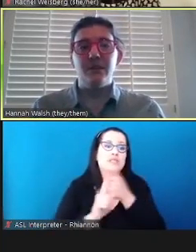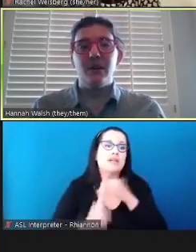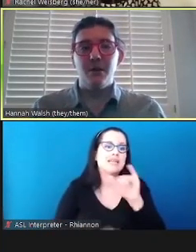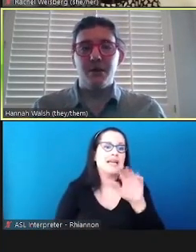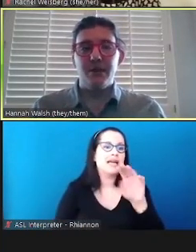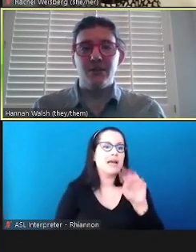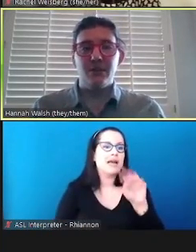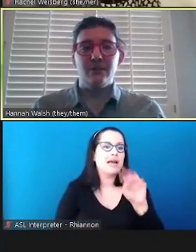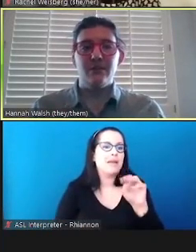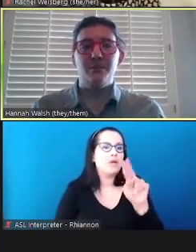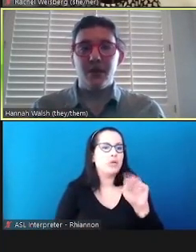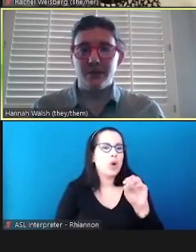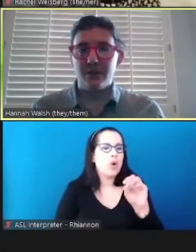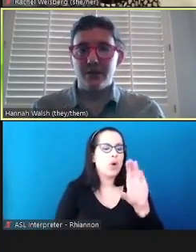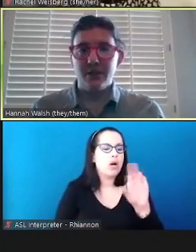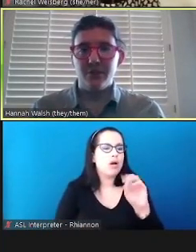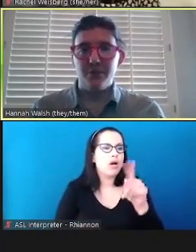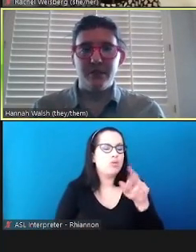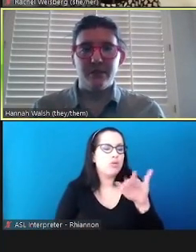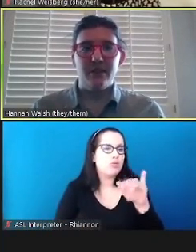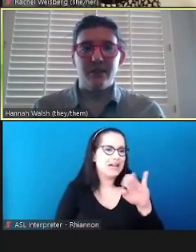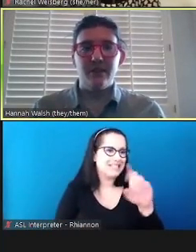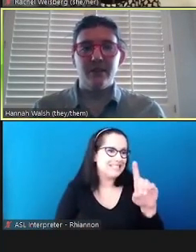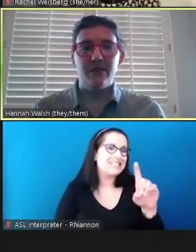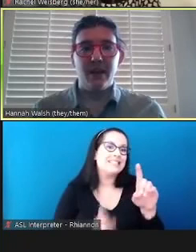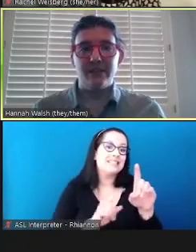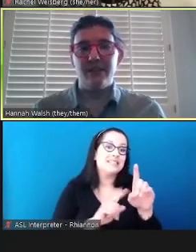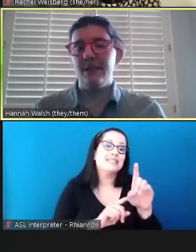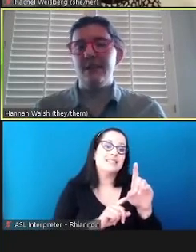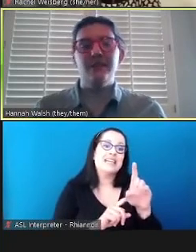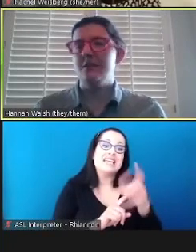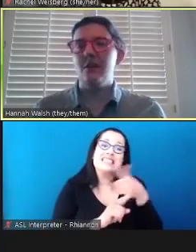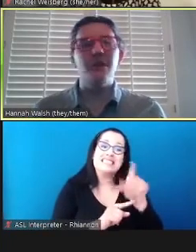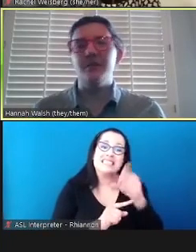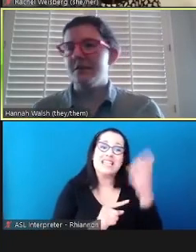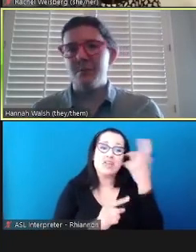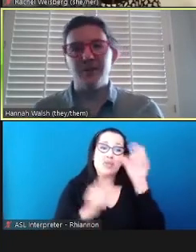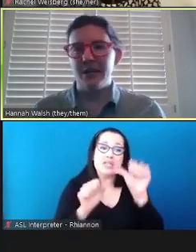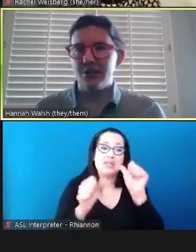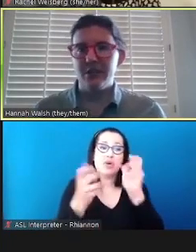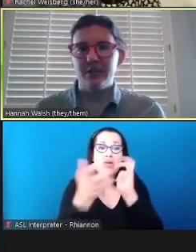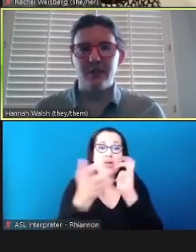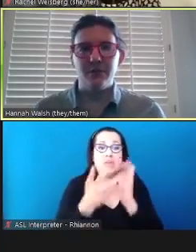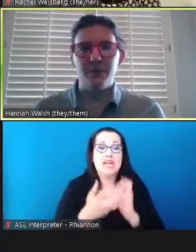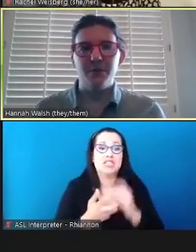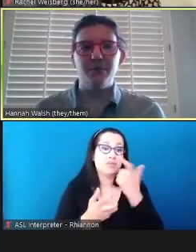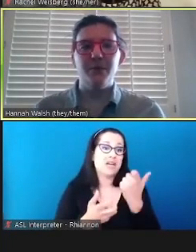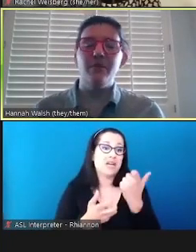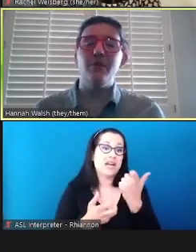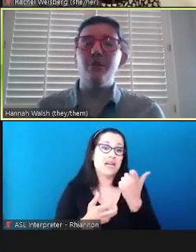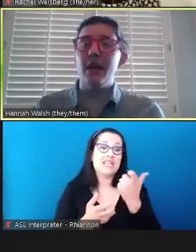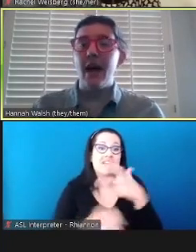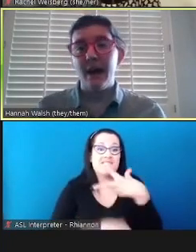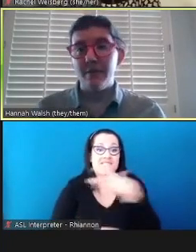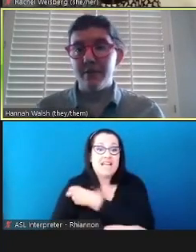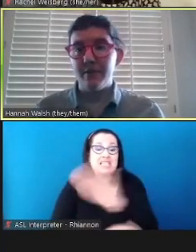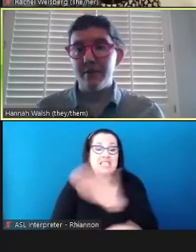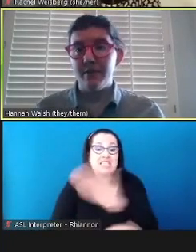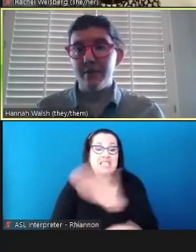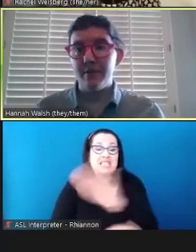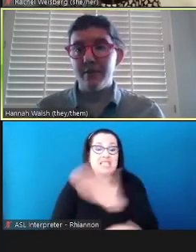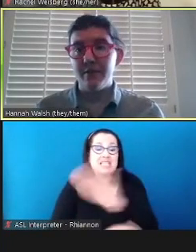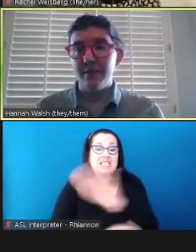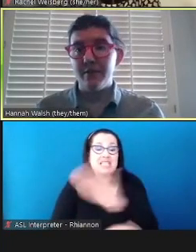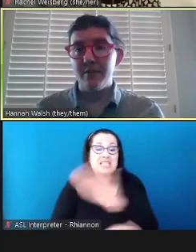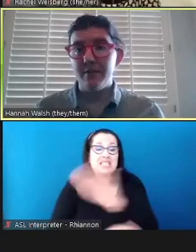still need accommodations because their condition means that the vaccine doesn't offer the same protection it does to other people. So even though they have the